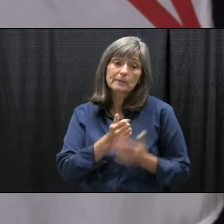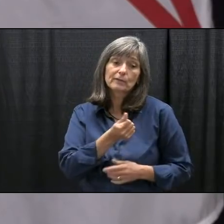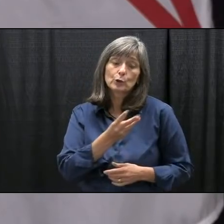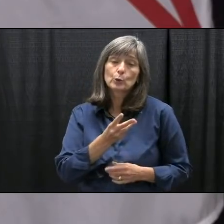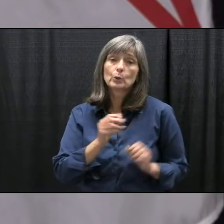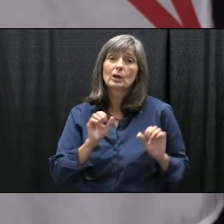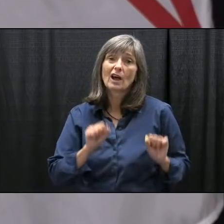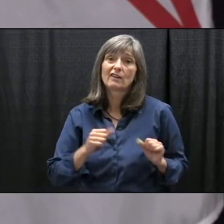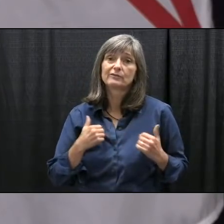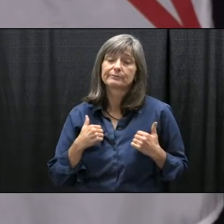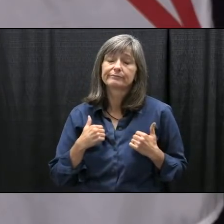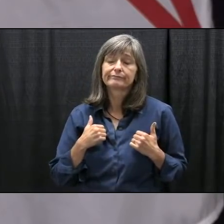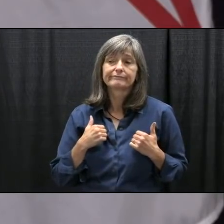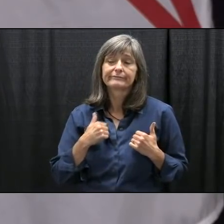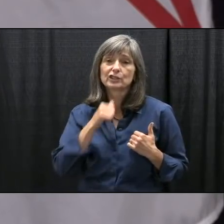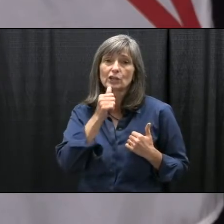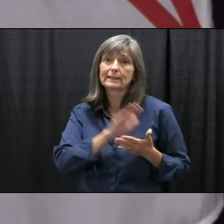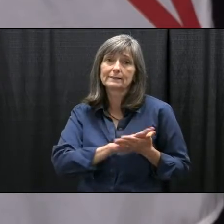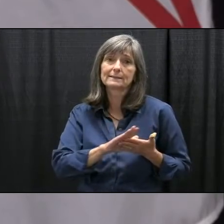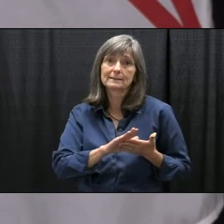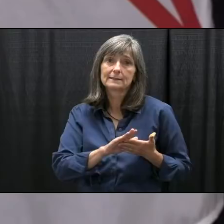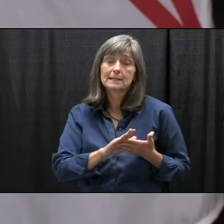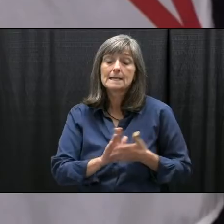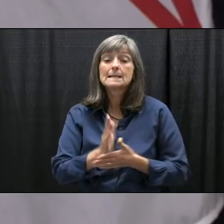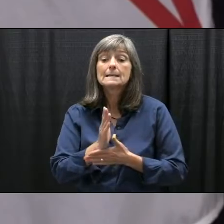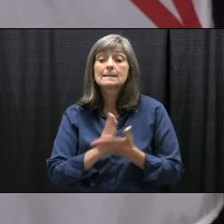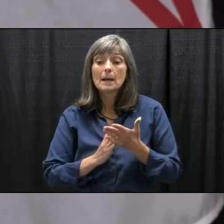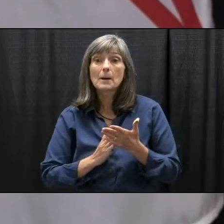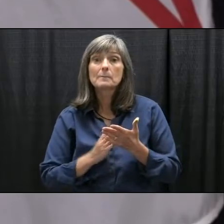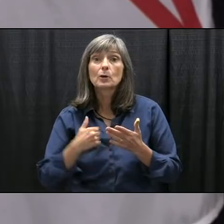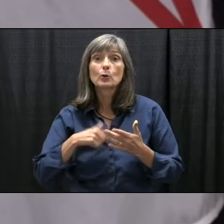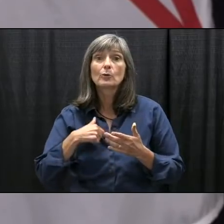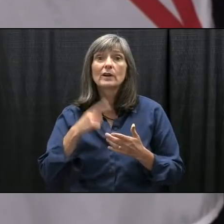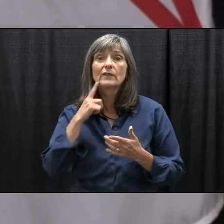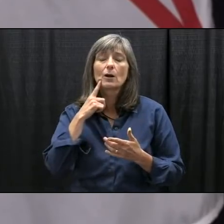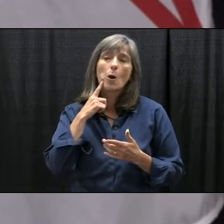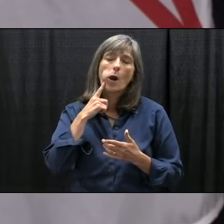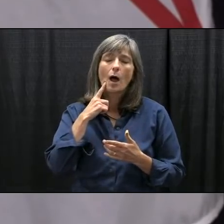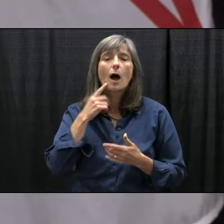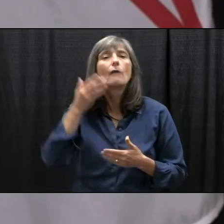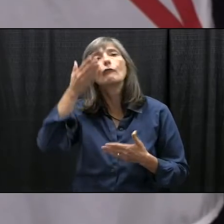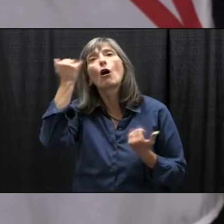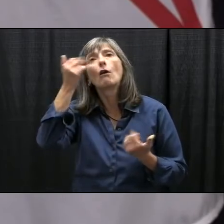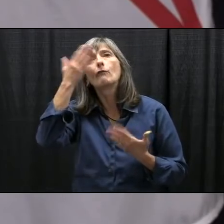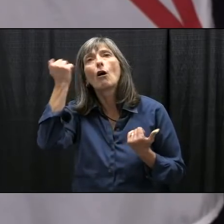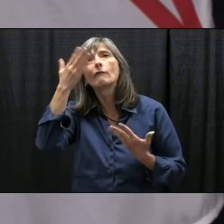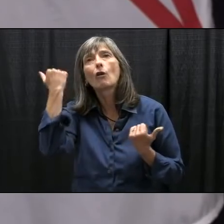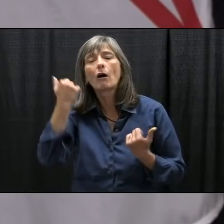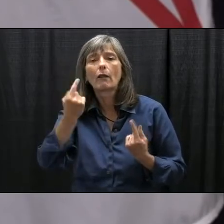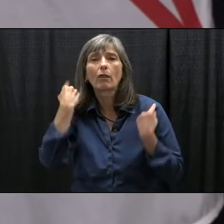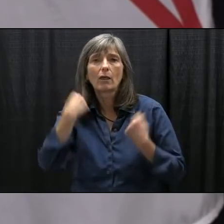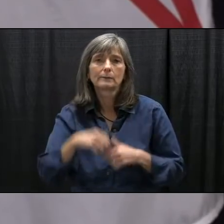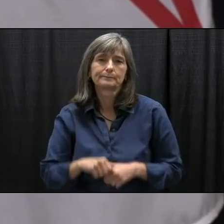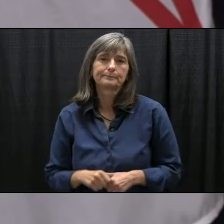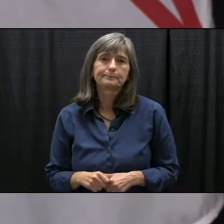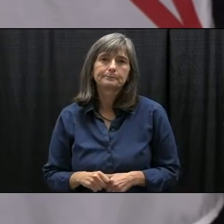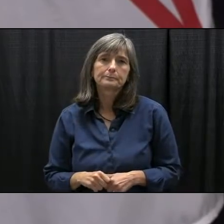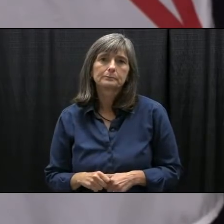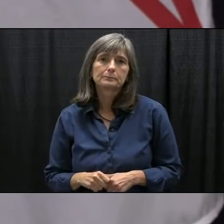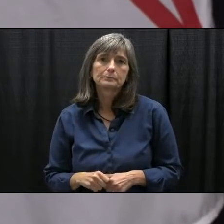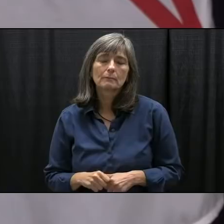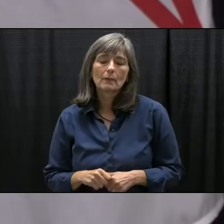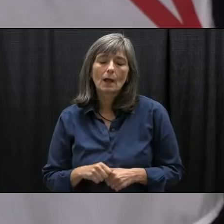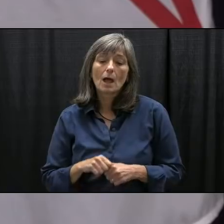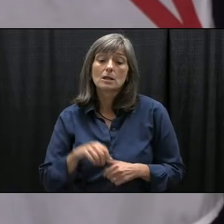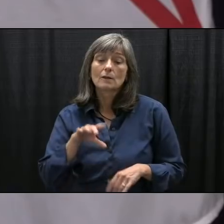who have not. And we've even had some cases of selective memory. So the contact tracing is